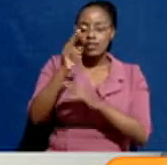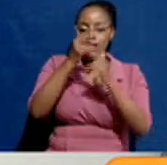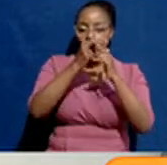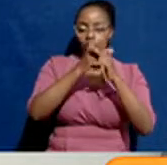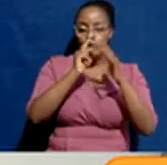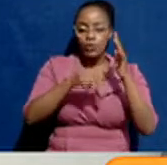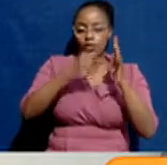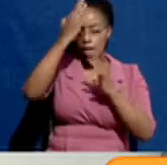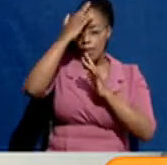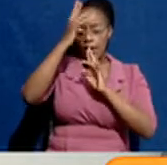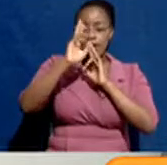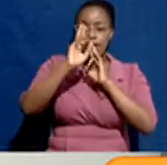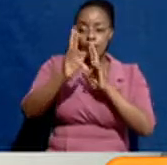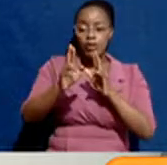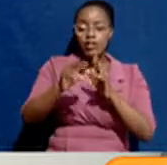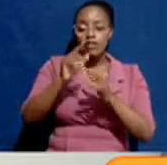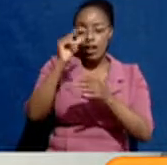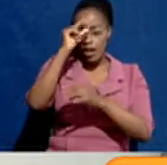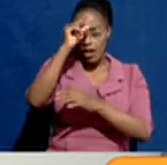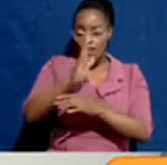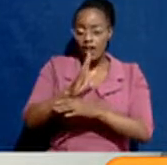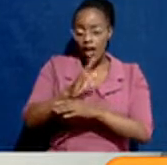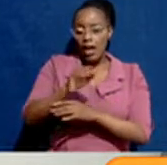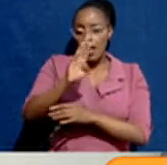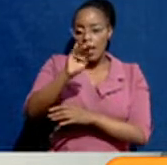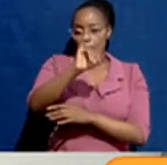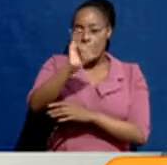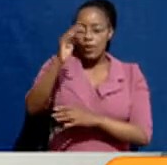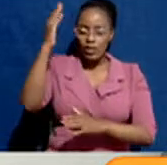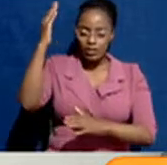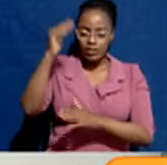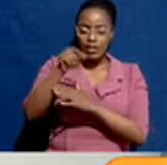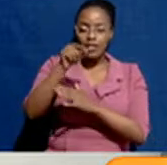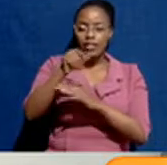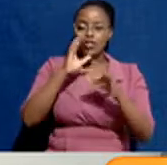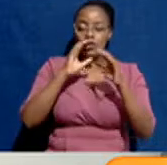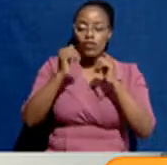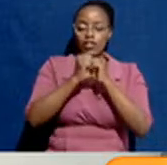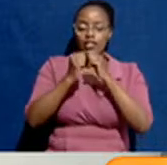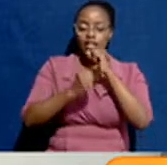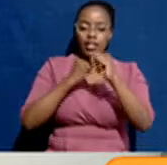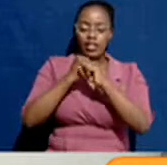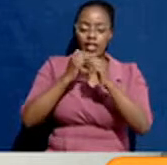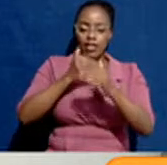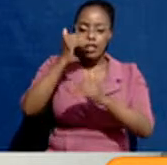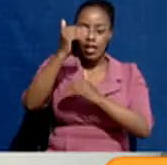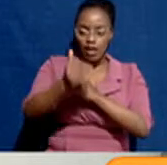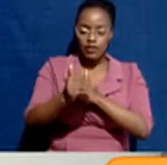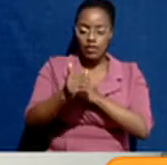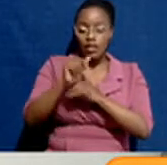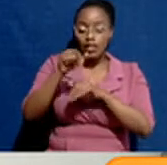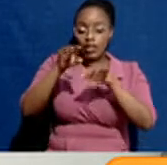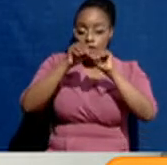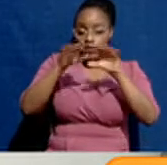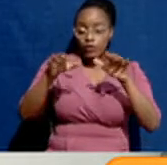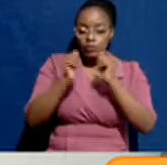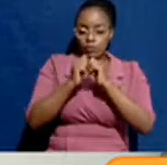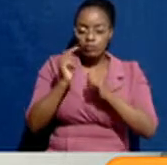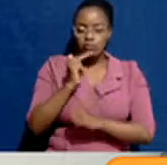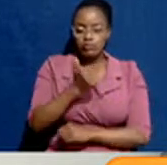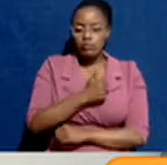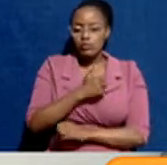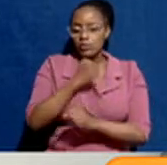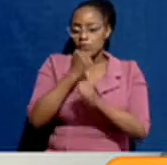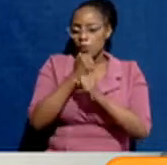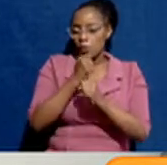hashtag Monday Report. And Governor B, I'll come to you straight on this conversation. 10 years after, and the devolution is here with us, has